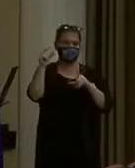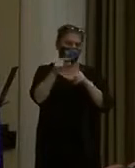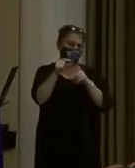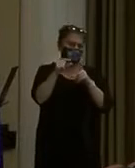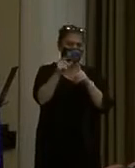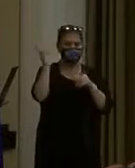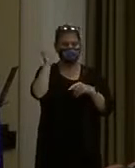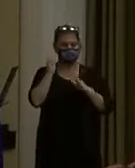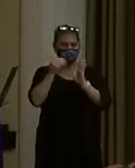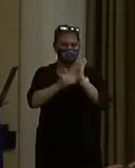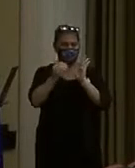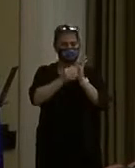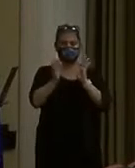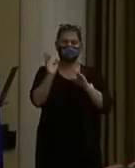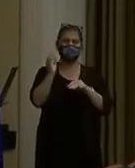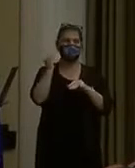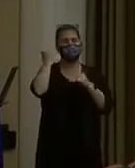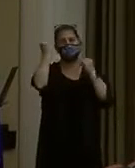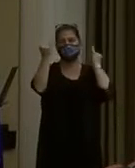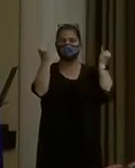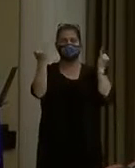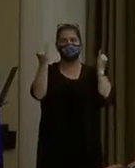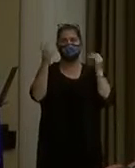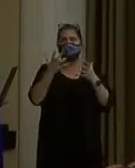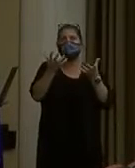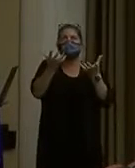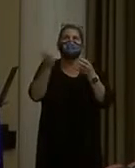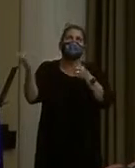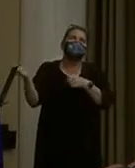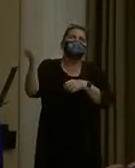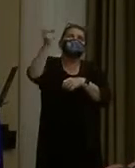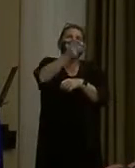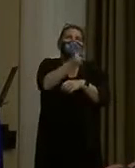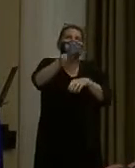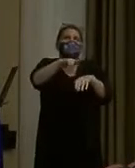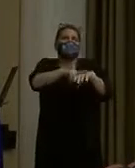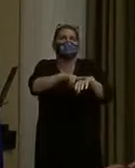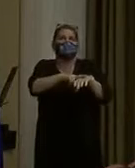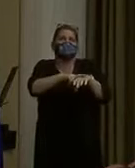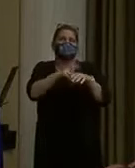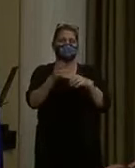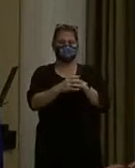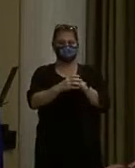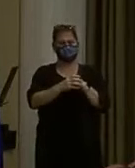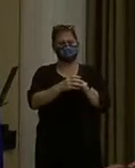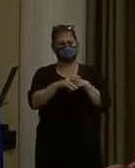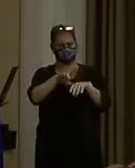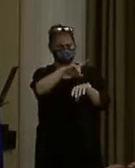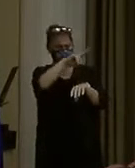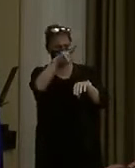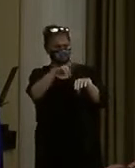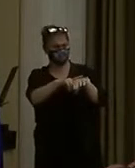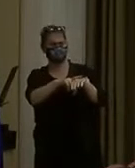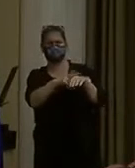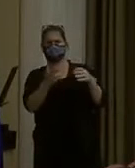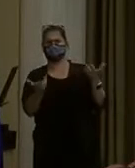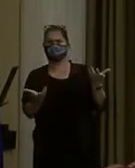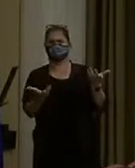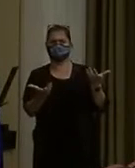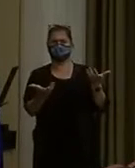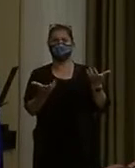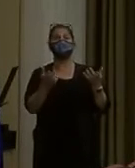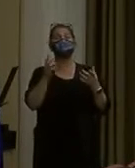reading about, right? This idea that, or this desire to return to normalcy. But to be blunt about it,